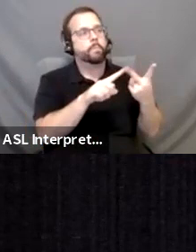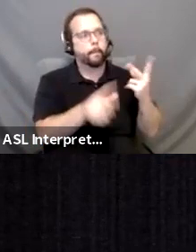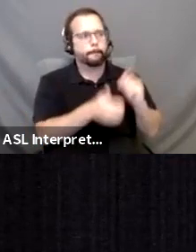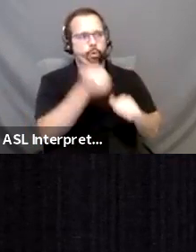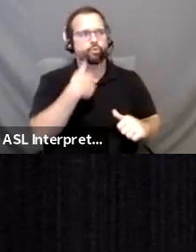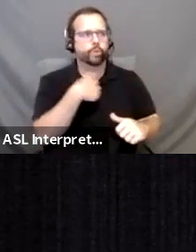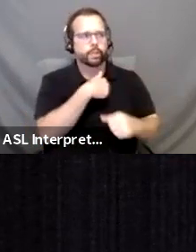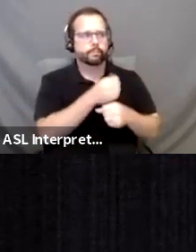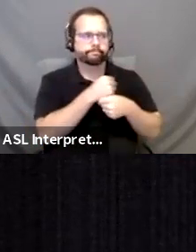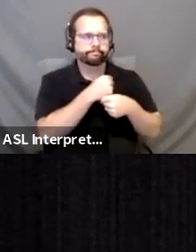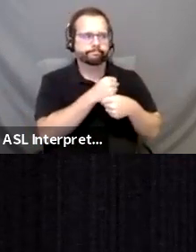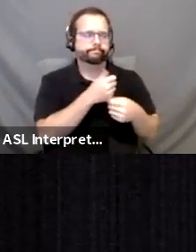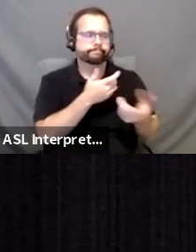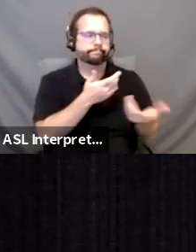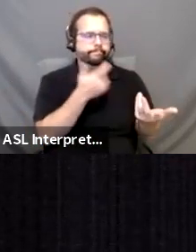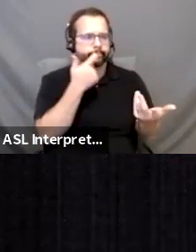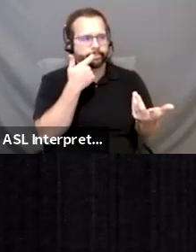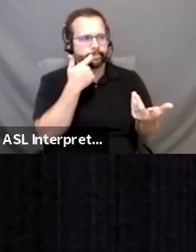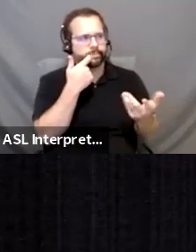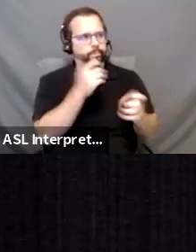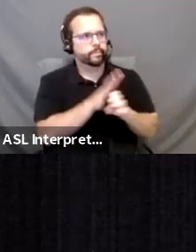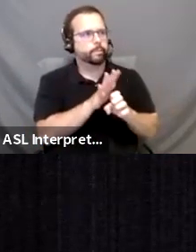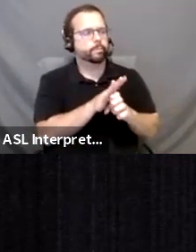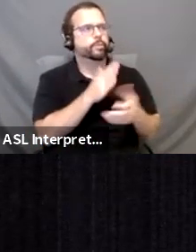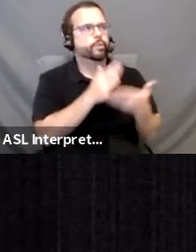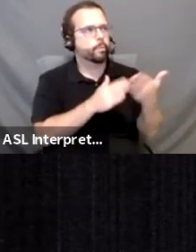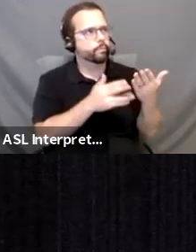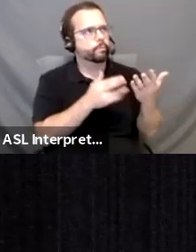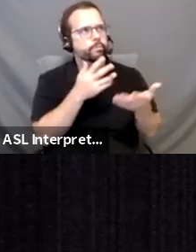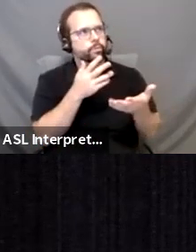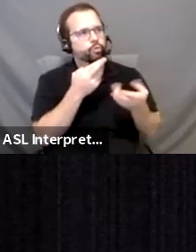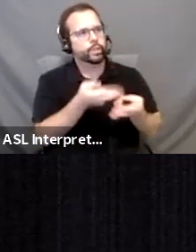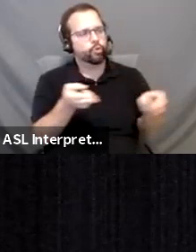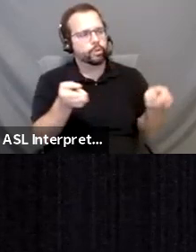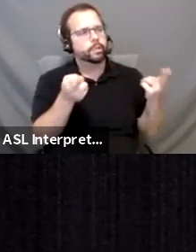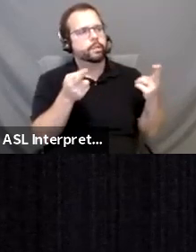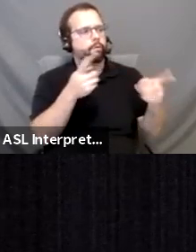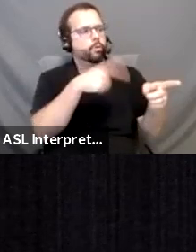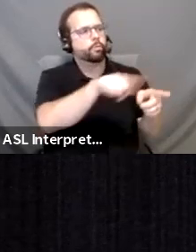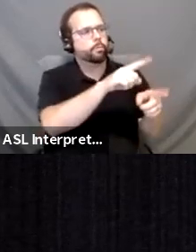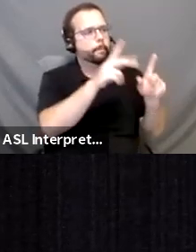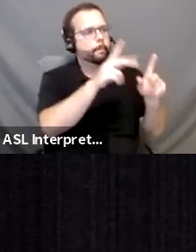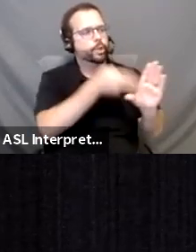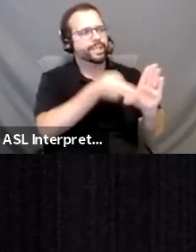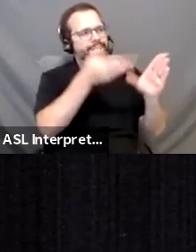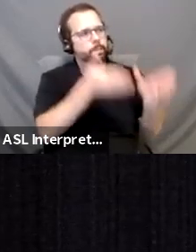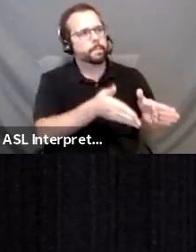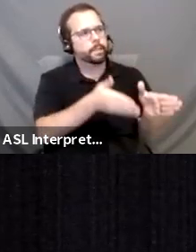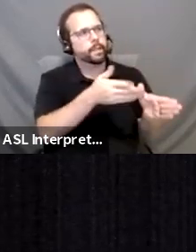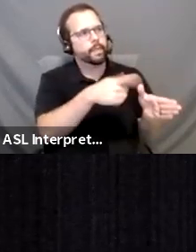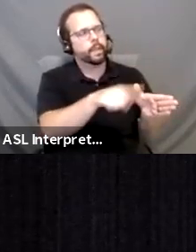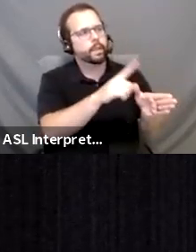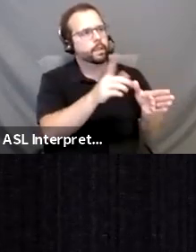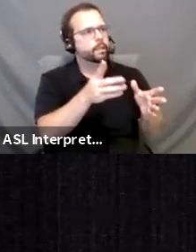as takeaways, you know, to give participants. But our team worked together to put in all the information